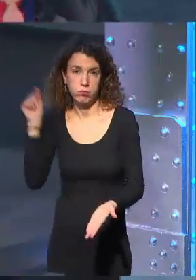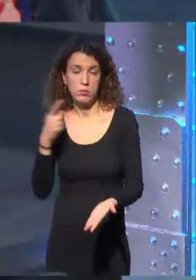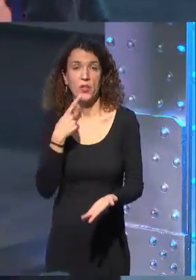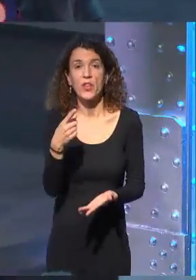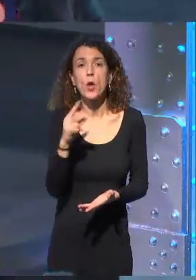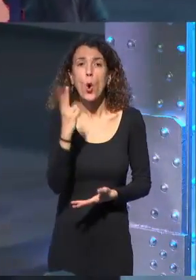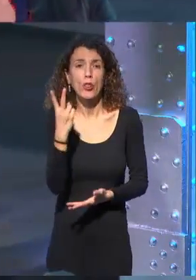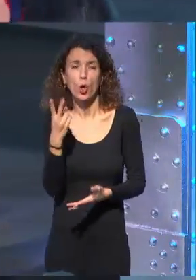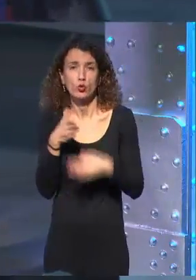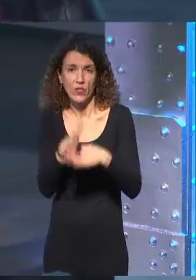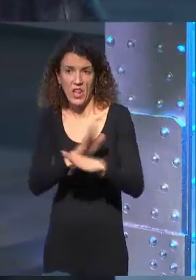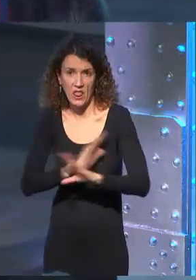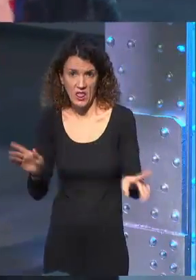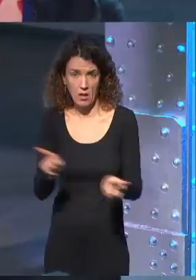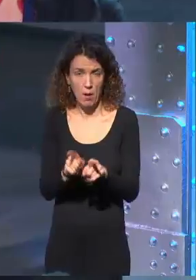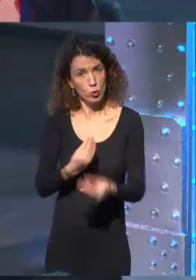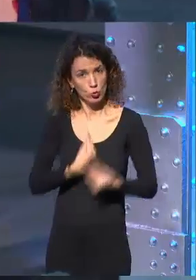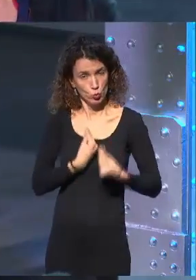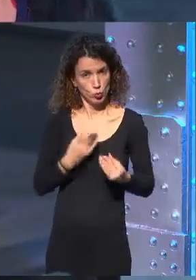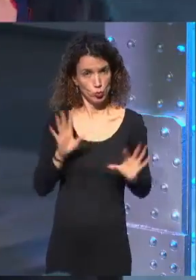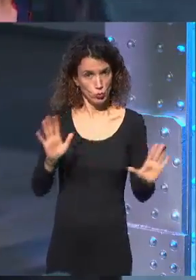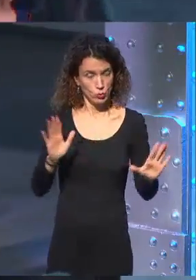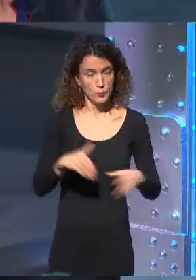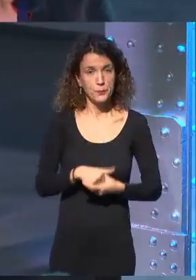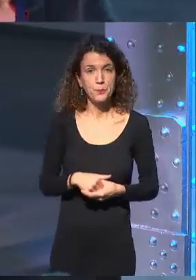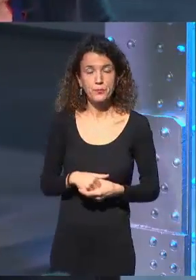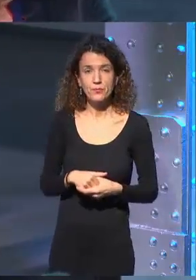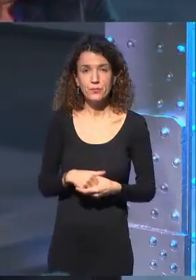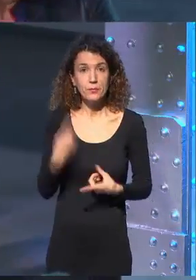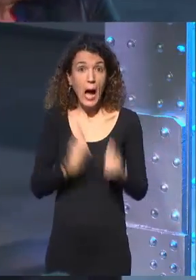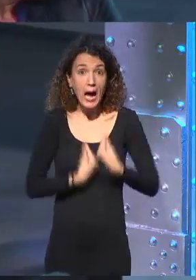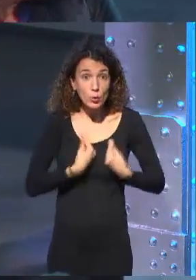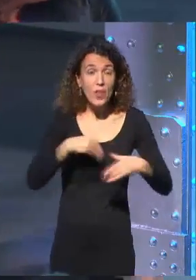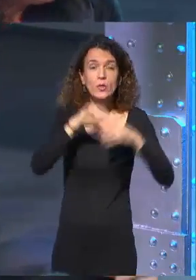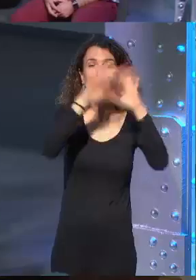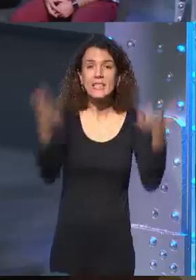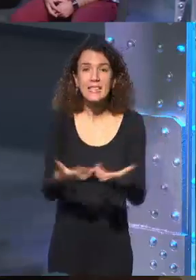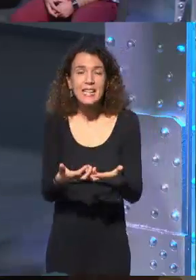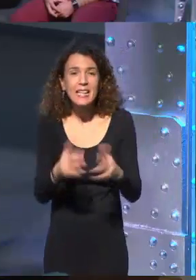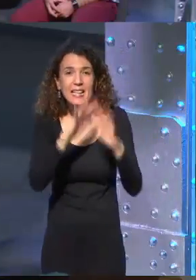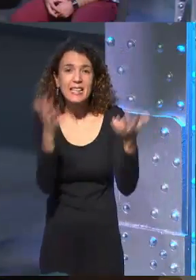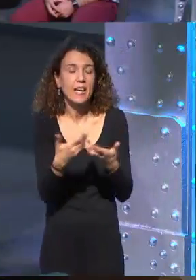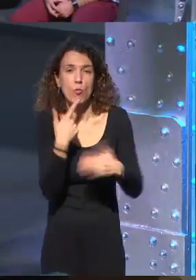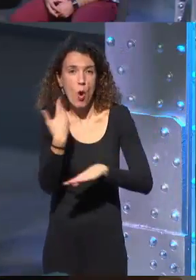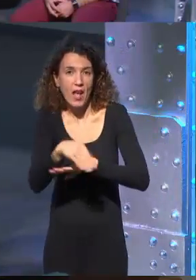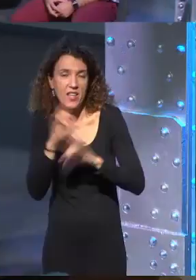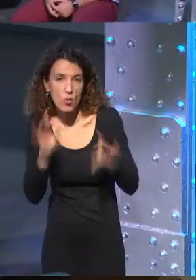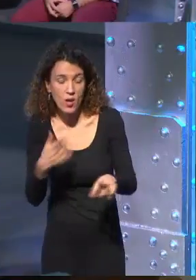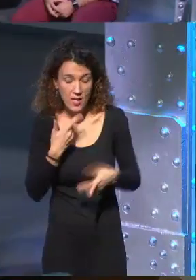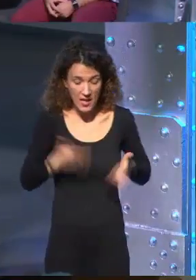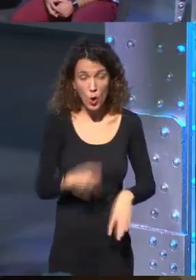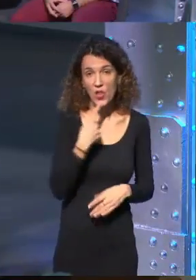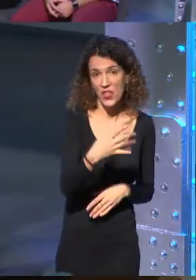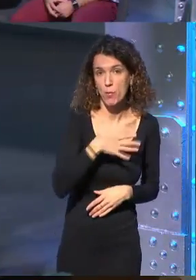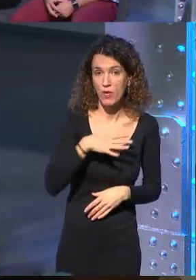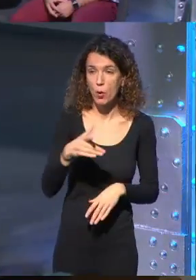Everyone, when you start a group, and I think you can simplify it in WhatsApp, you can use either hello or good morning. But yes, you need to